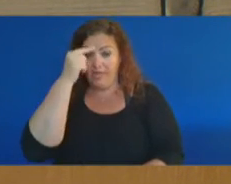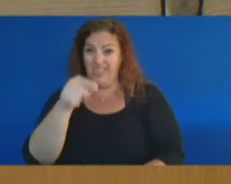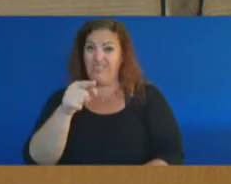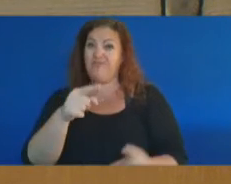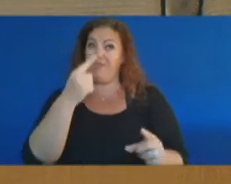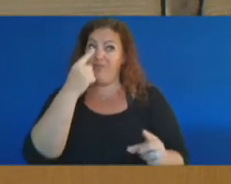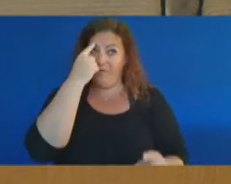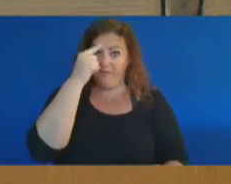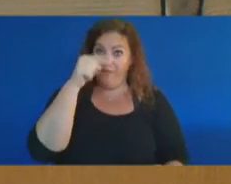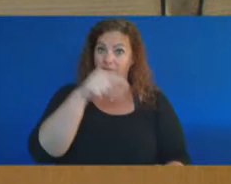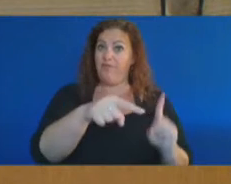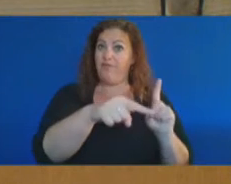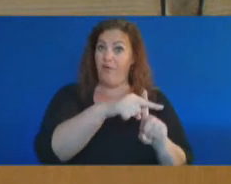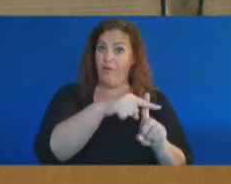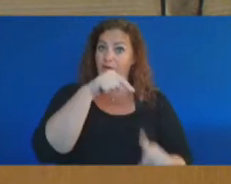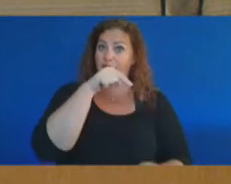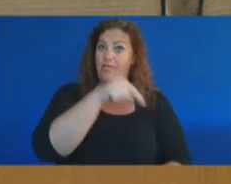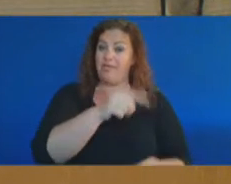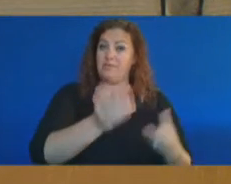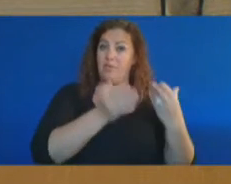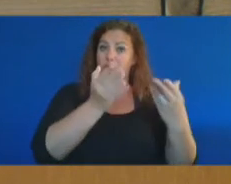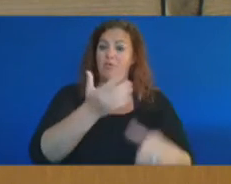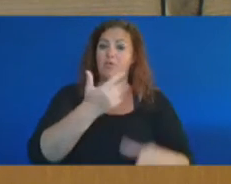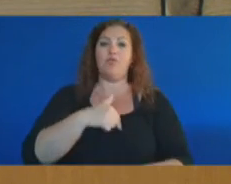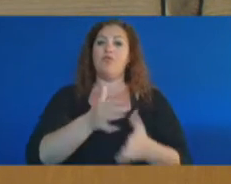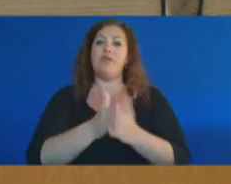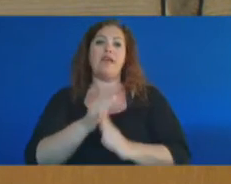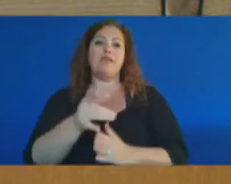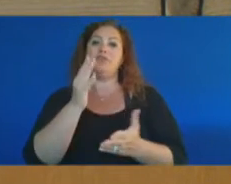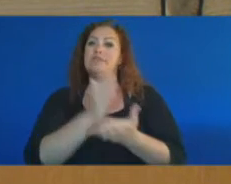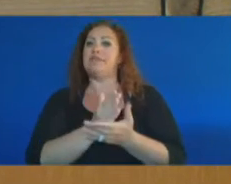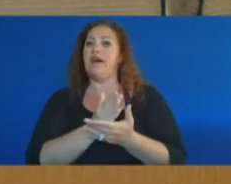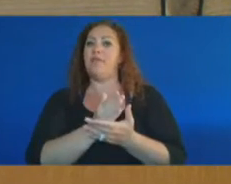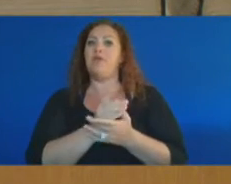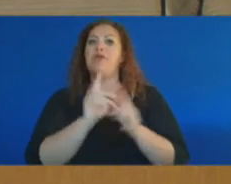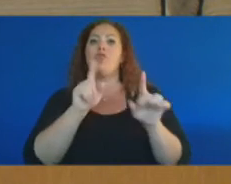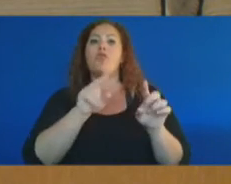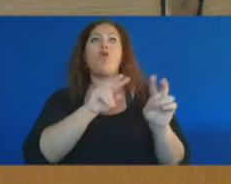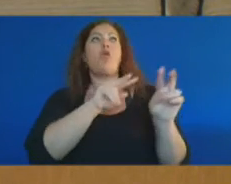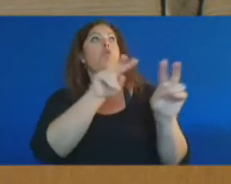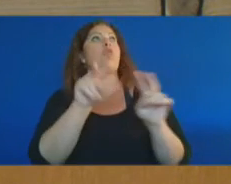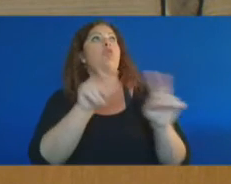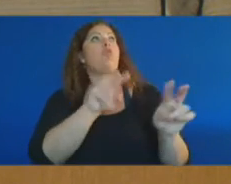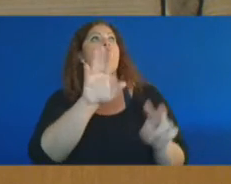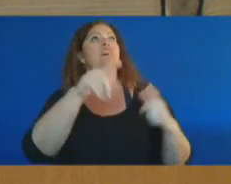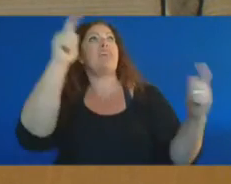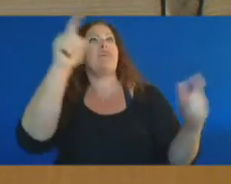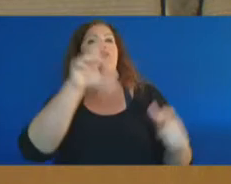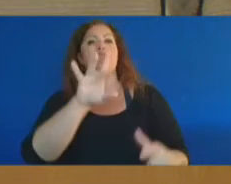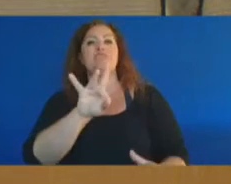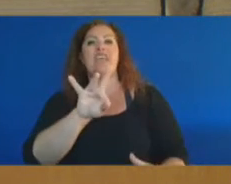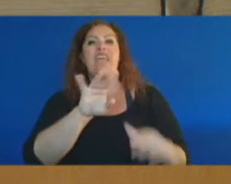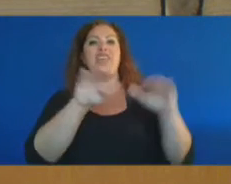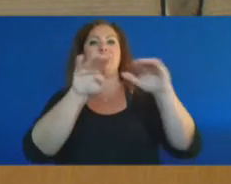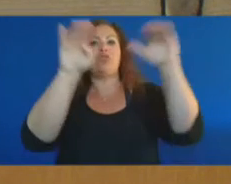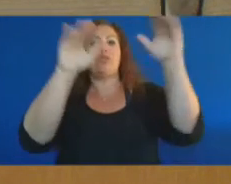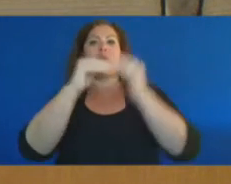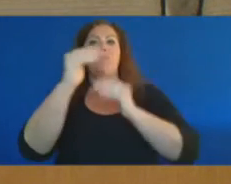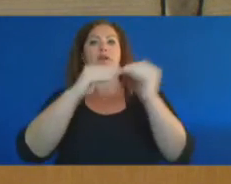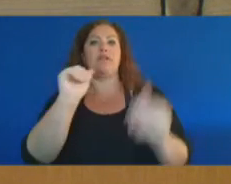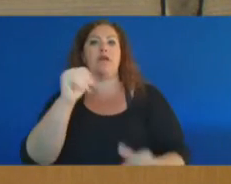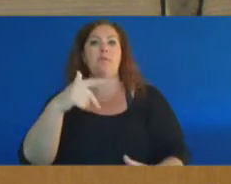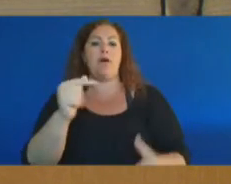proposal we we ask you to go stop and go look at that huge eight-story building apartment at the corner of